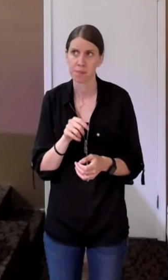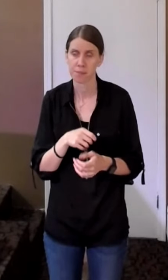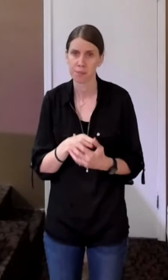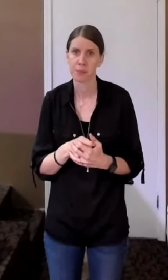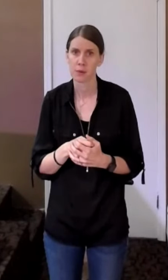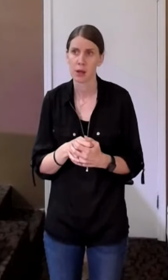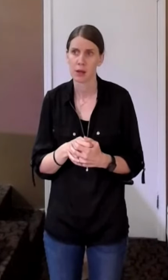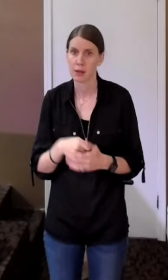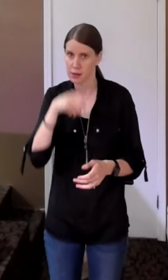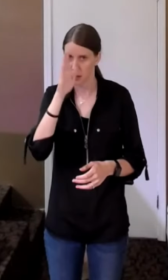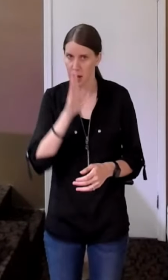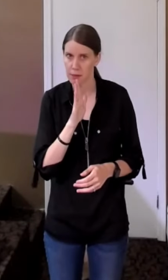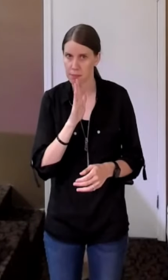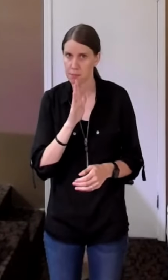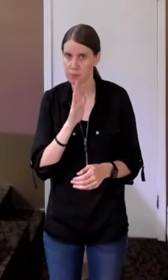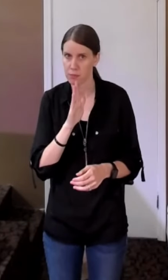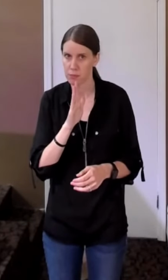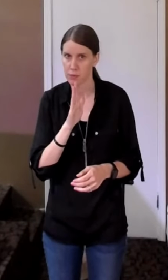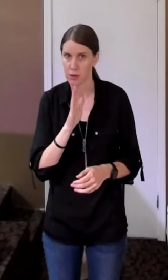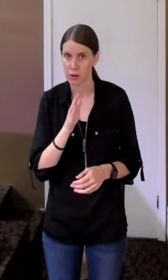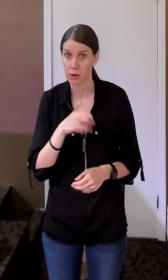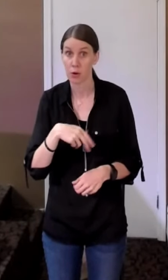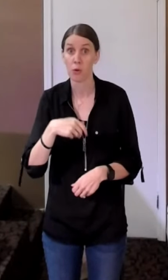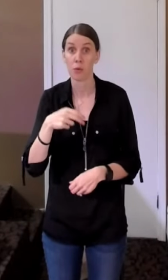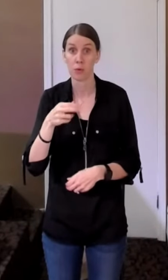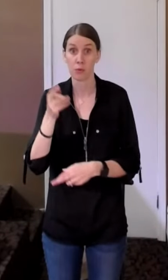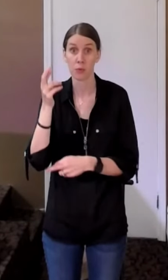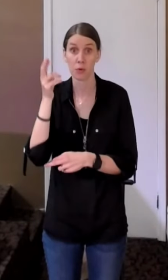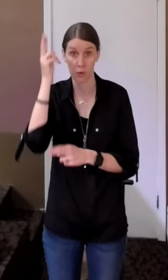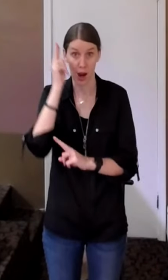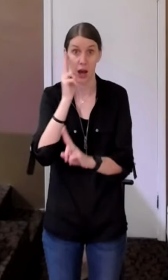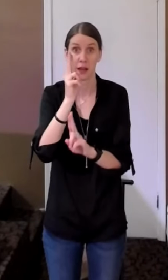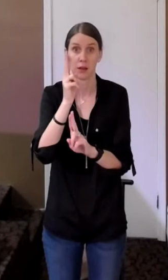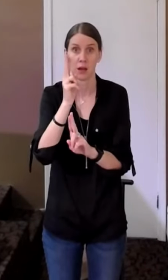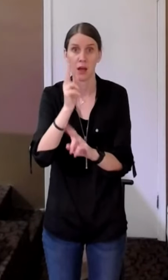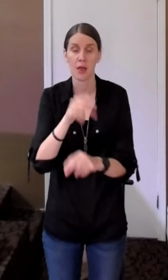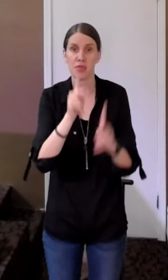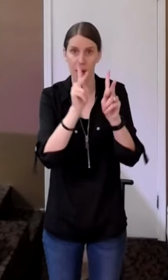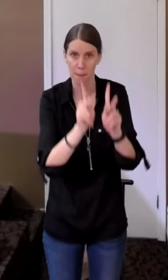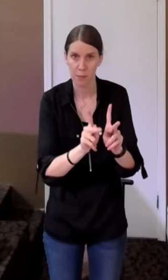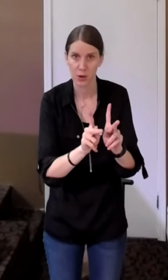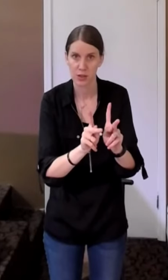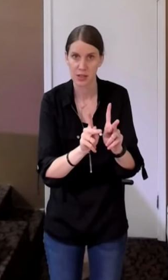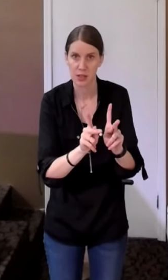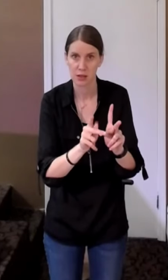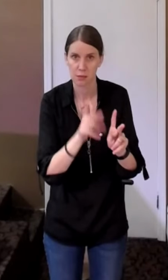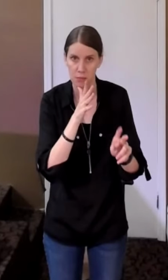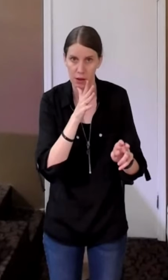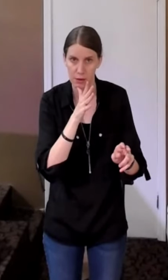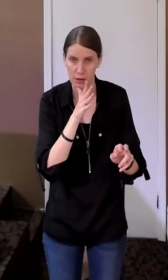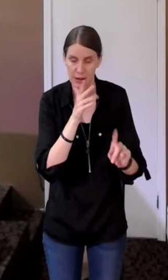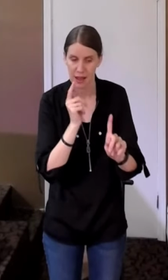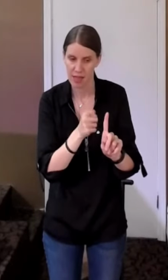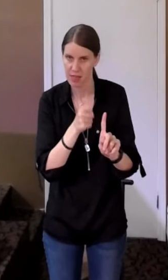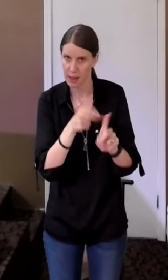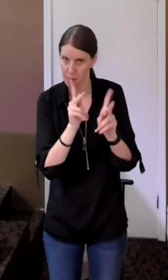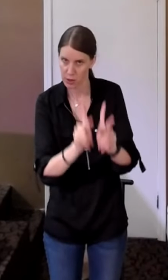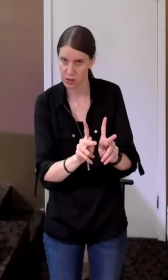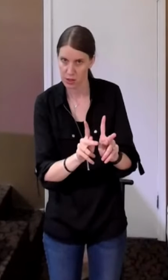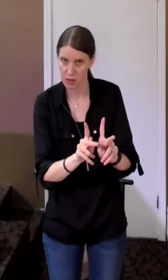I believe I'm right, that God will respect, you know, the person, the mother of a person is that person